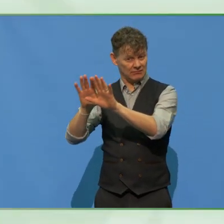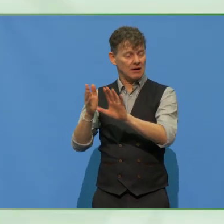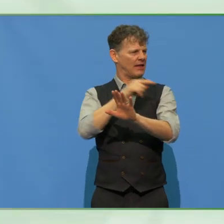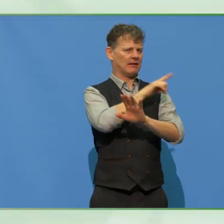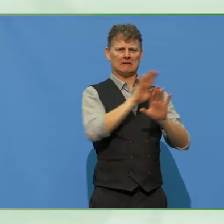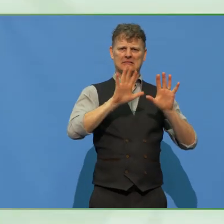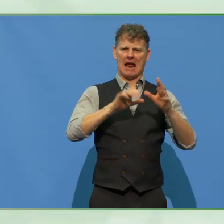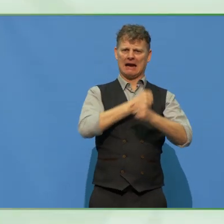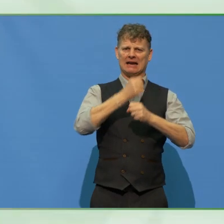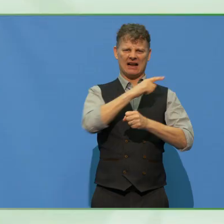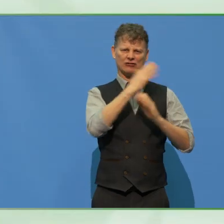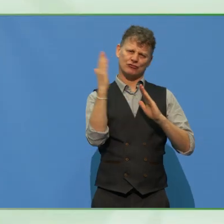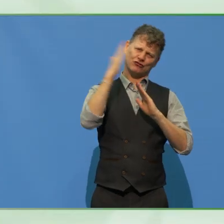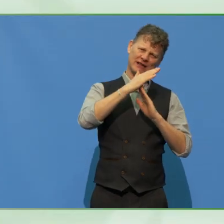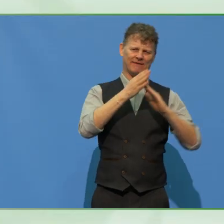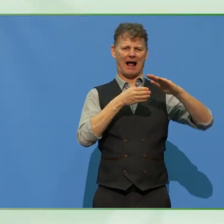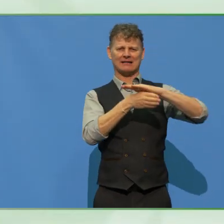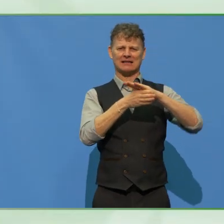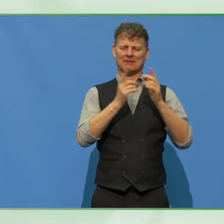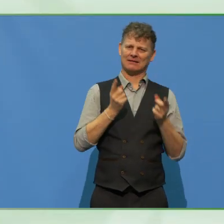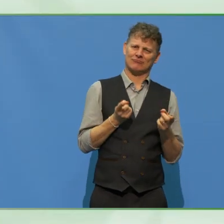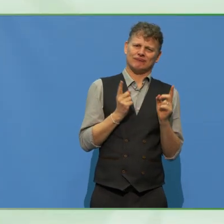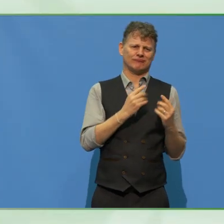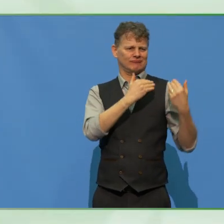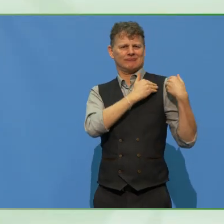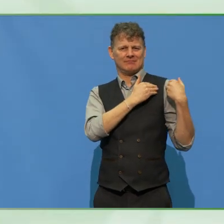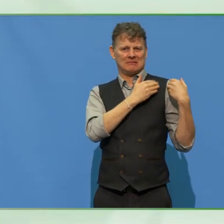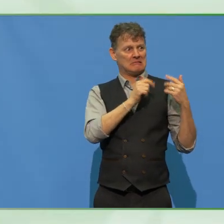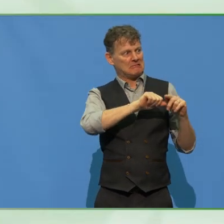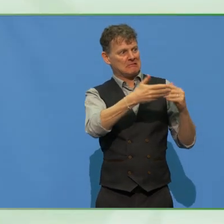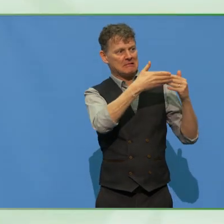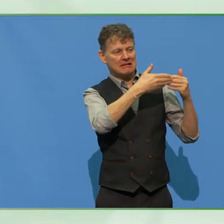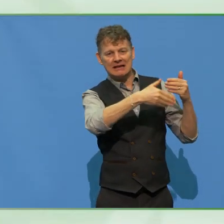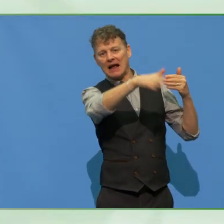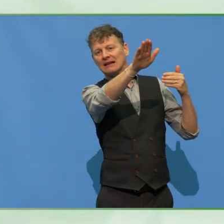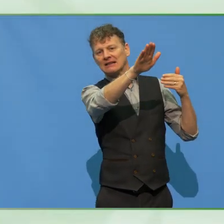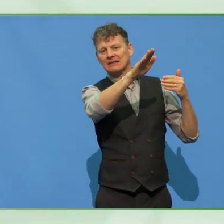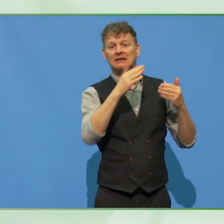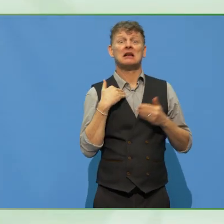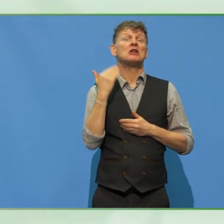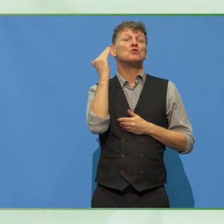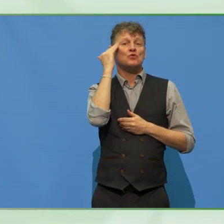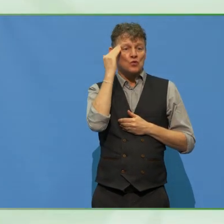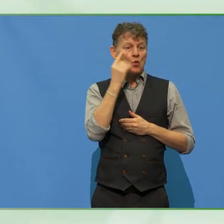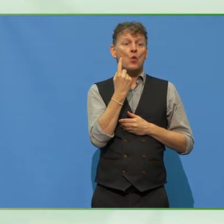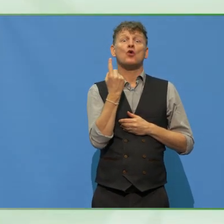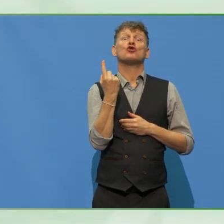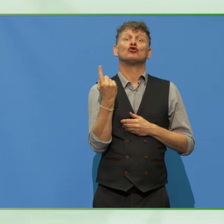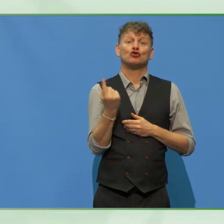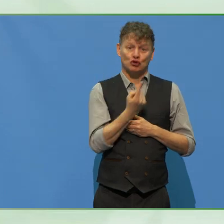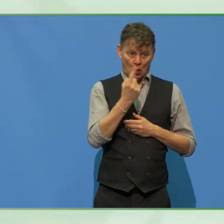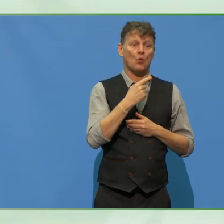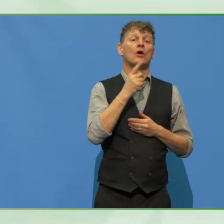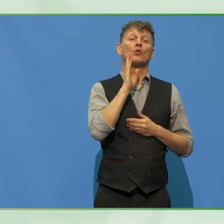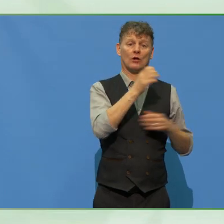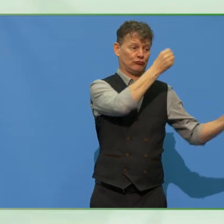what next, and what that evolution of those roles, and as you said earlier, you're backfilling it, somebody's going to have that title, but what maybe you